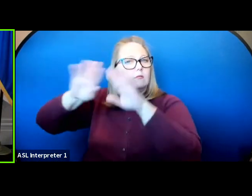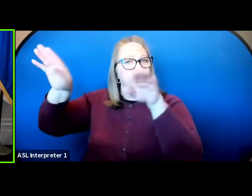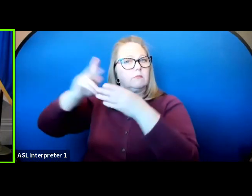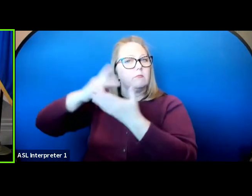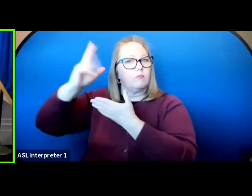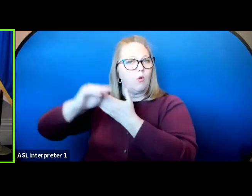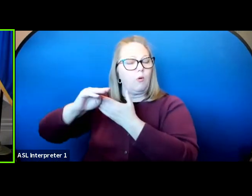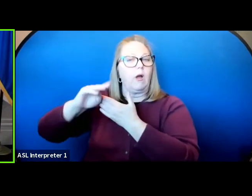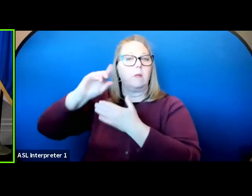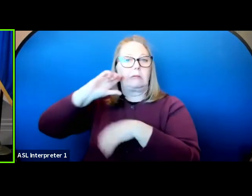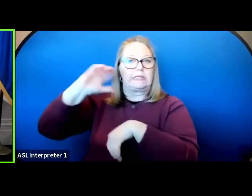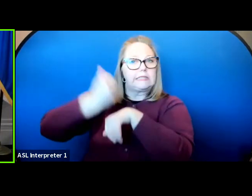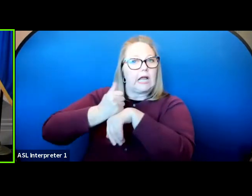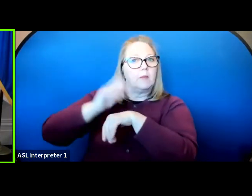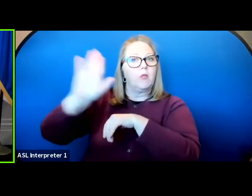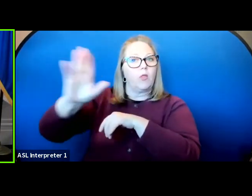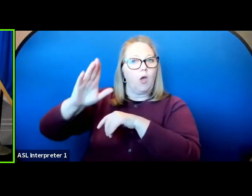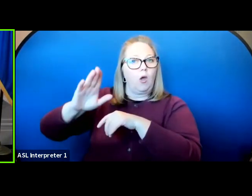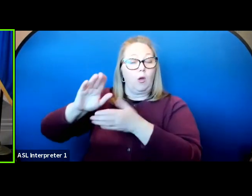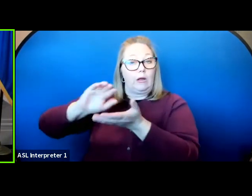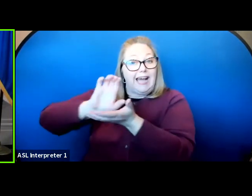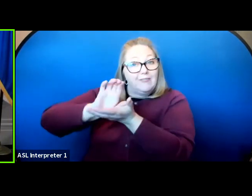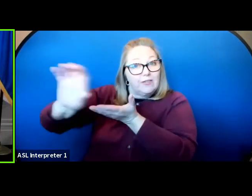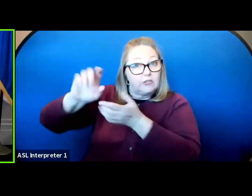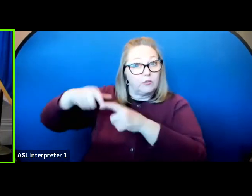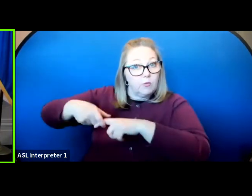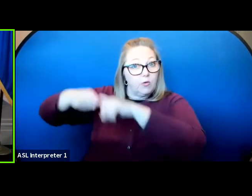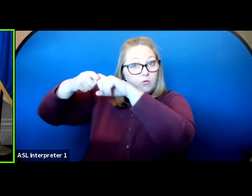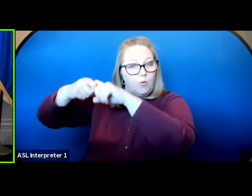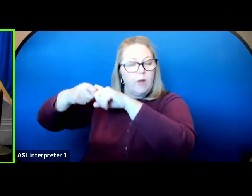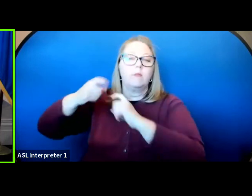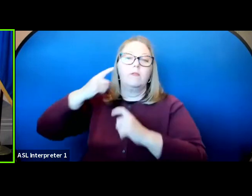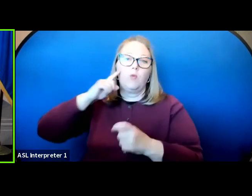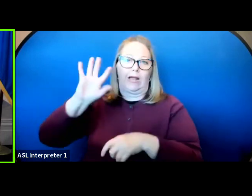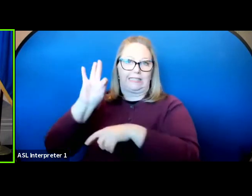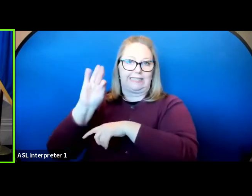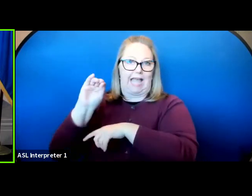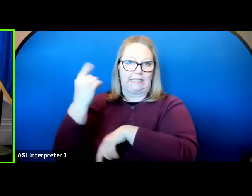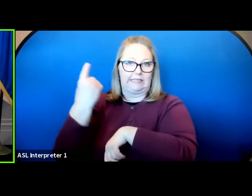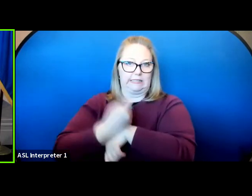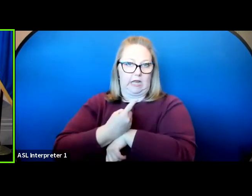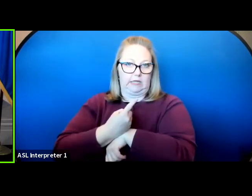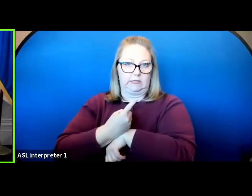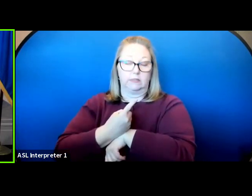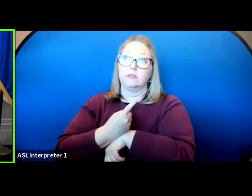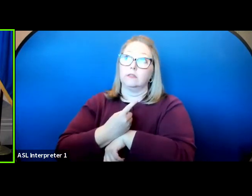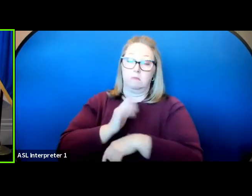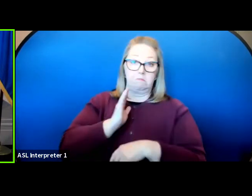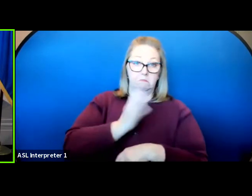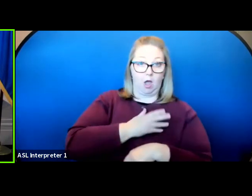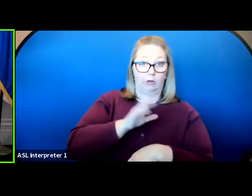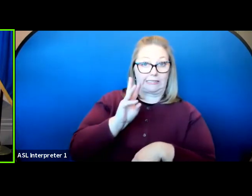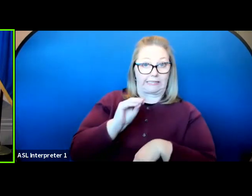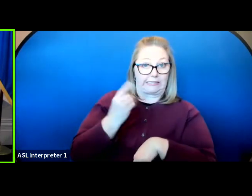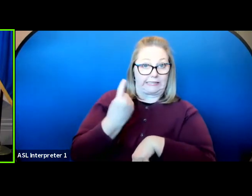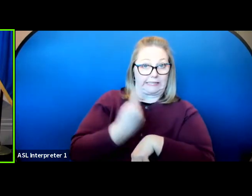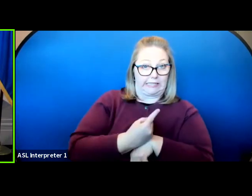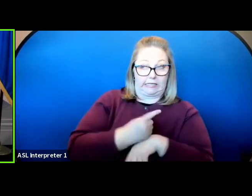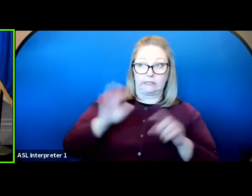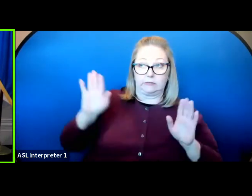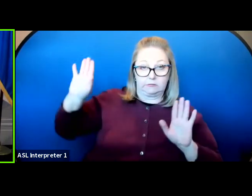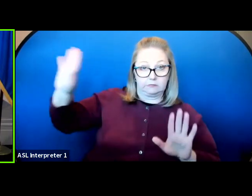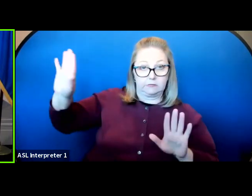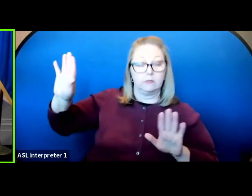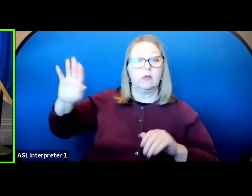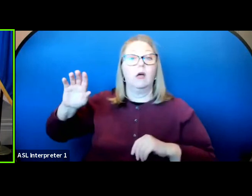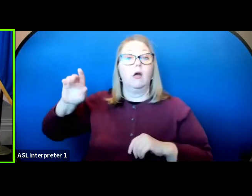reality, however, every state's eviction laws are different, with different eviction notices and different court procedures. That's why